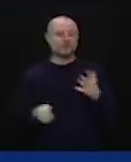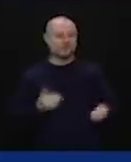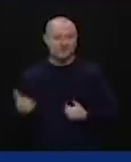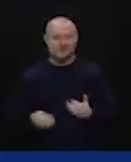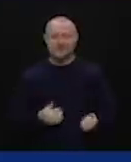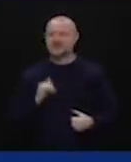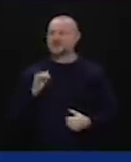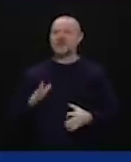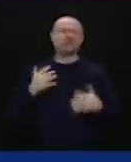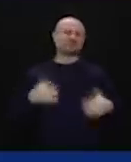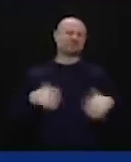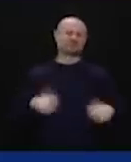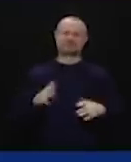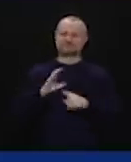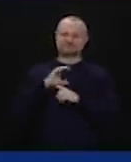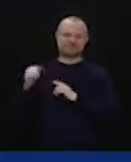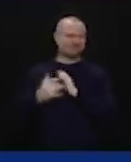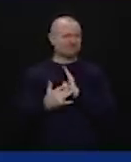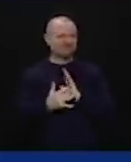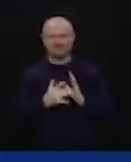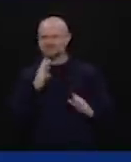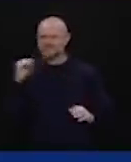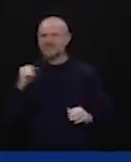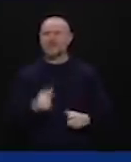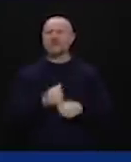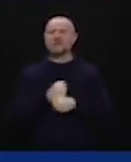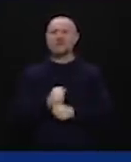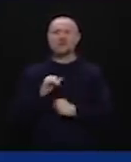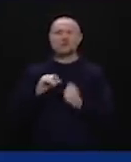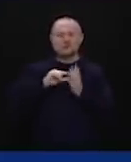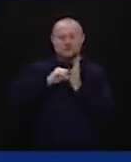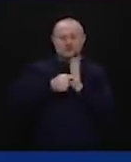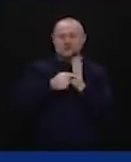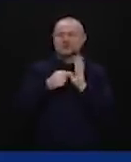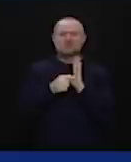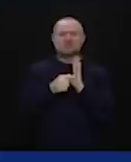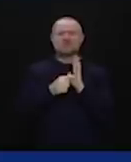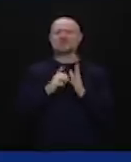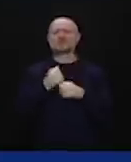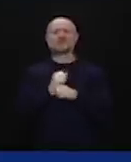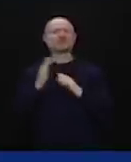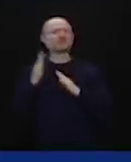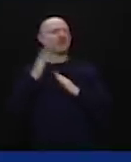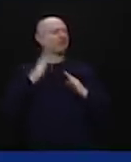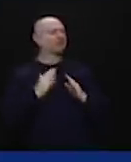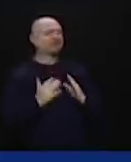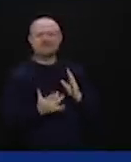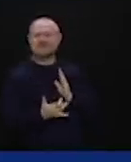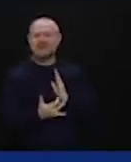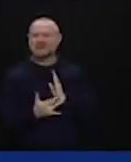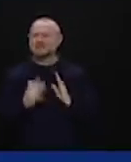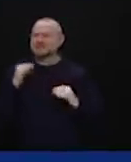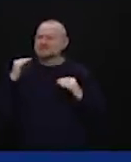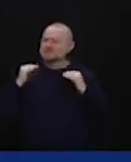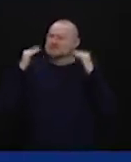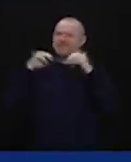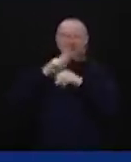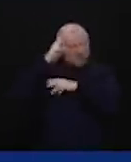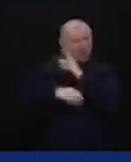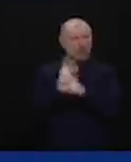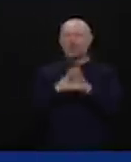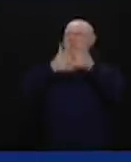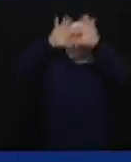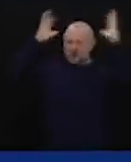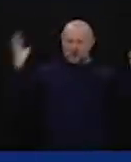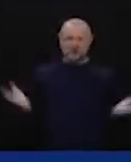jobs, making the cutting-edge technology of semiconductor research and development in the world. And that